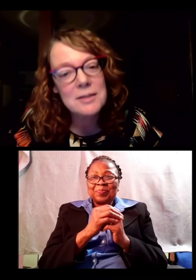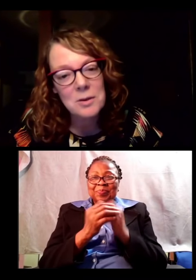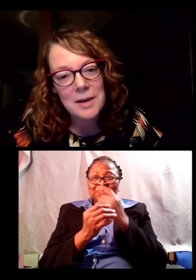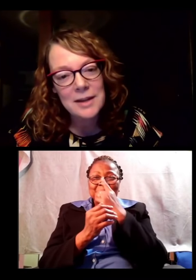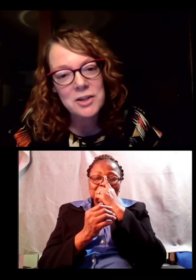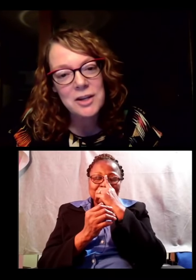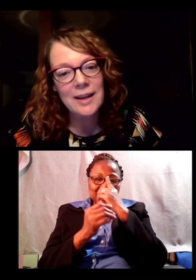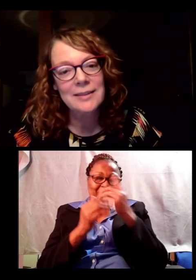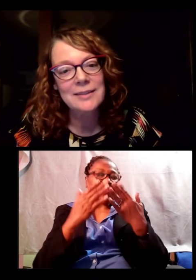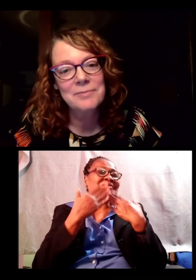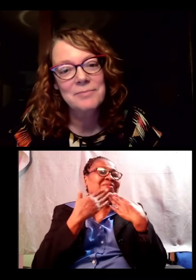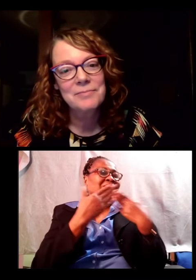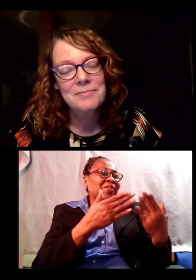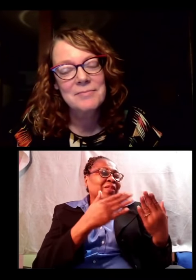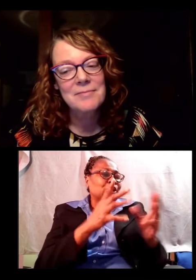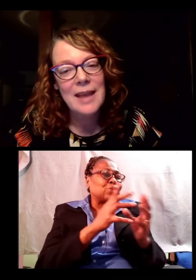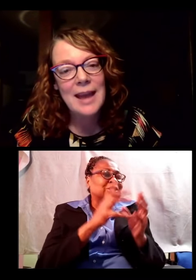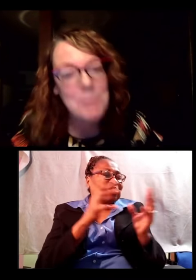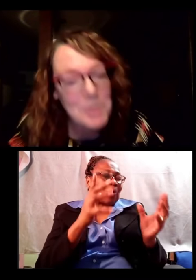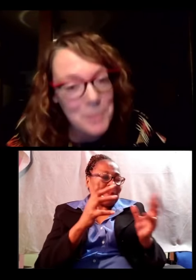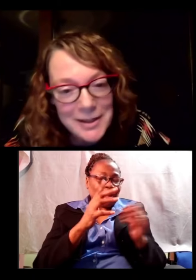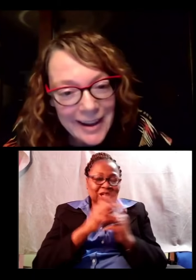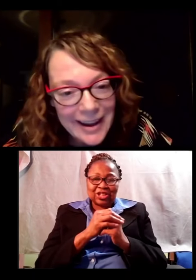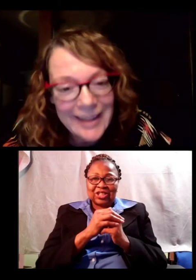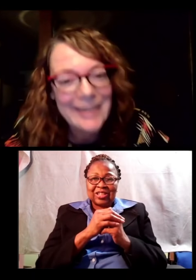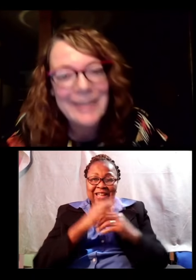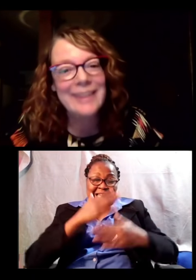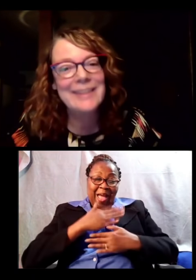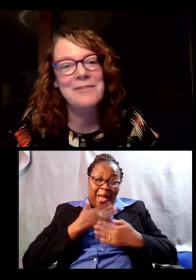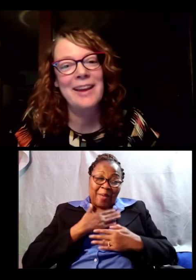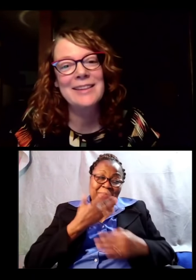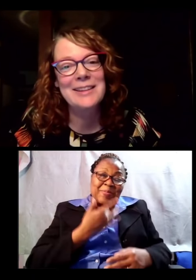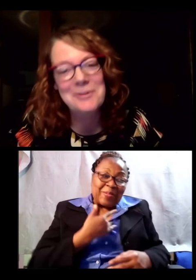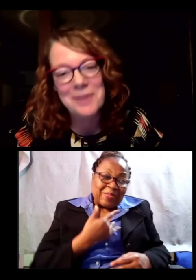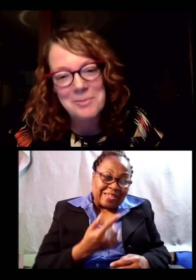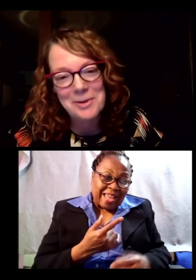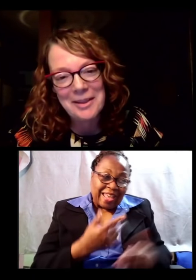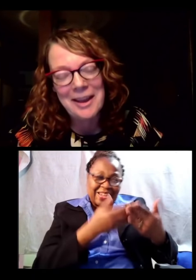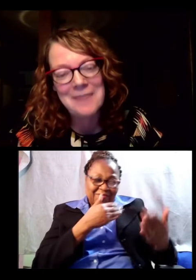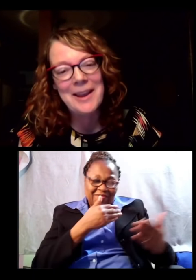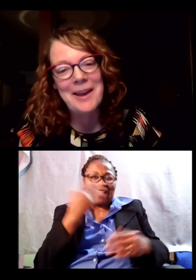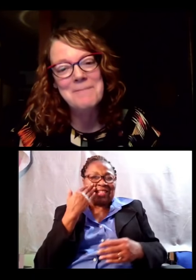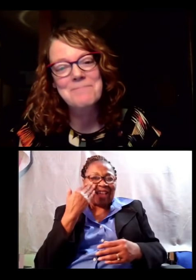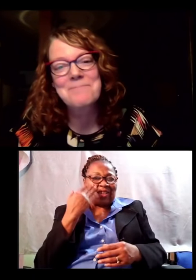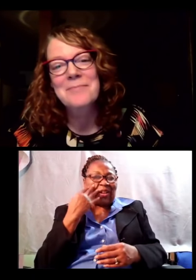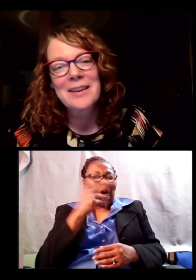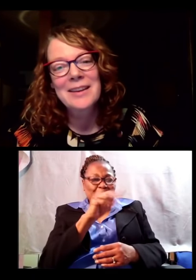Thank you so much, and happy birthday in advance. I know you've got a birthday